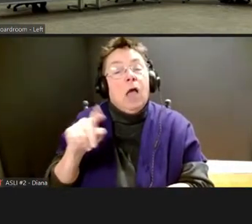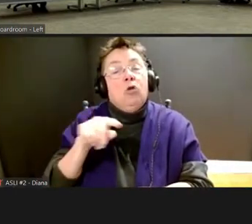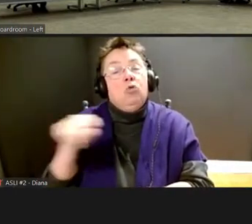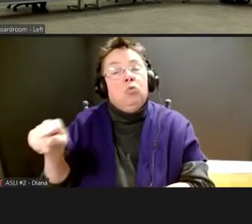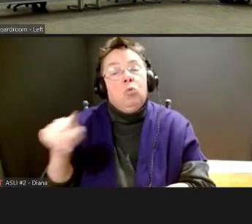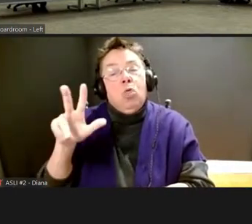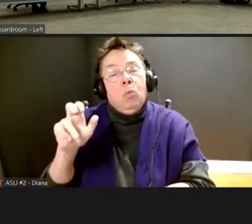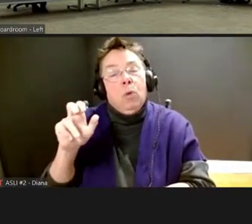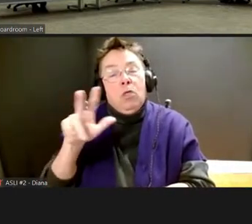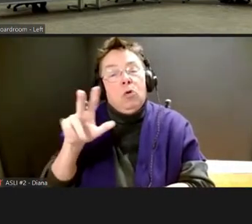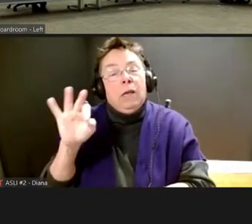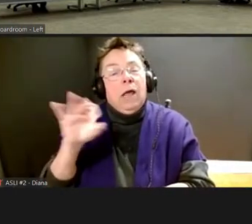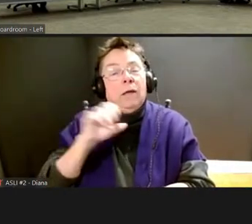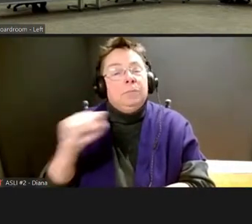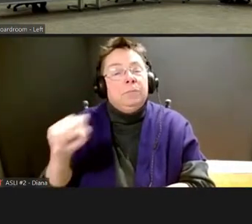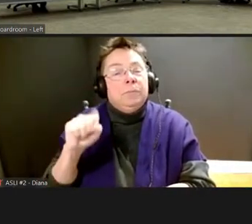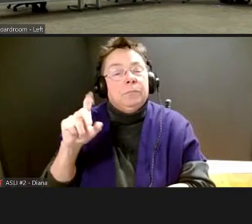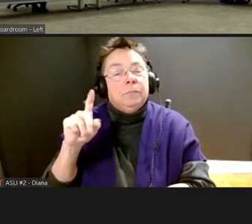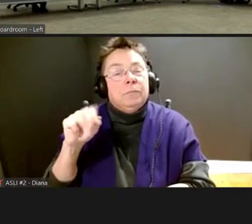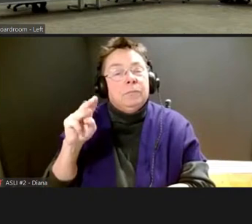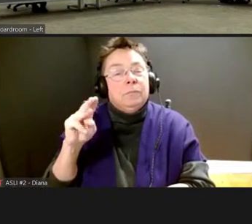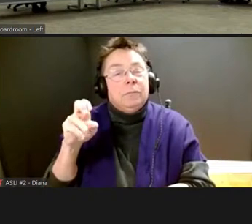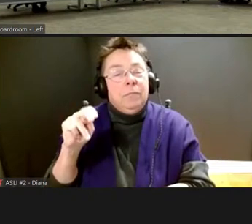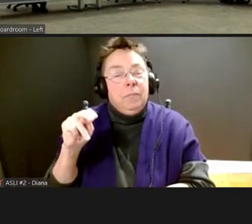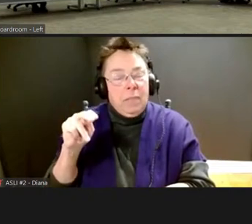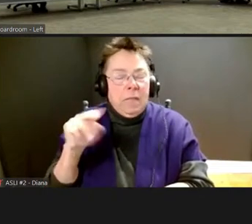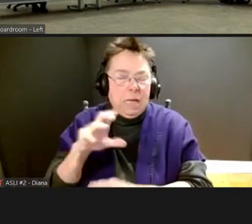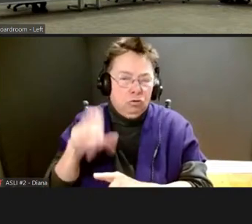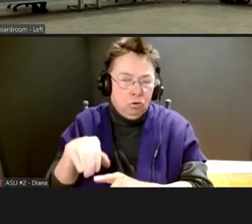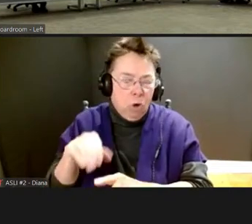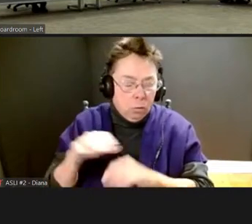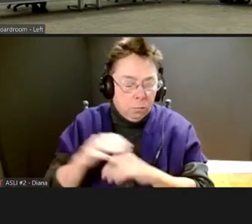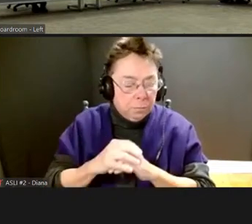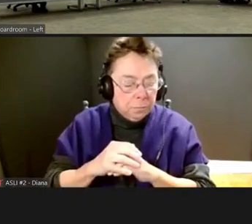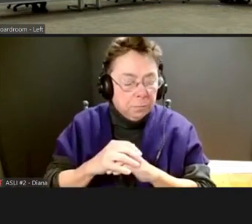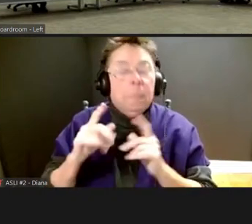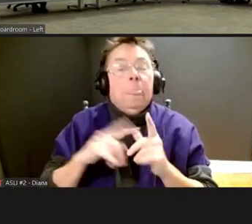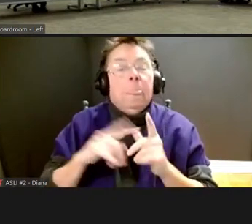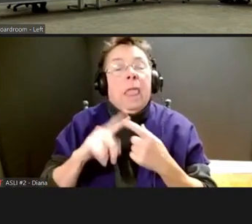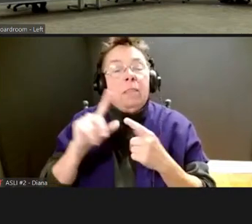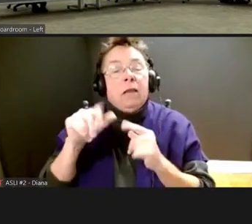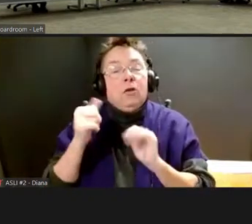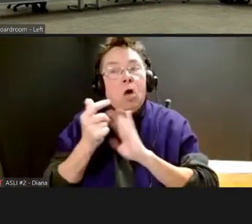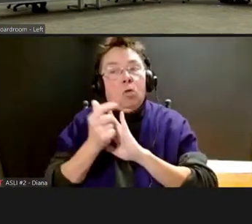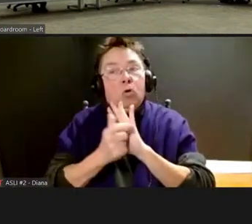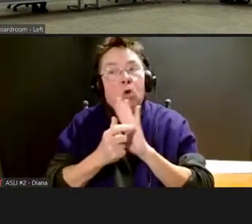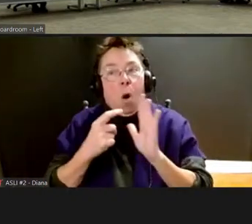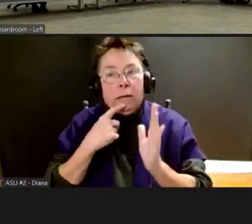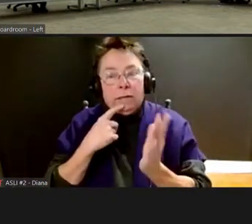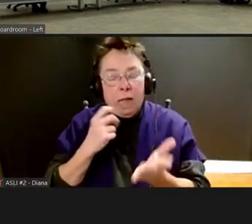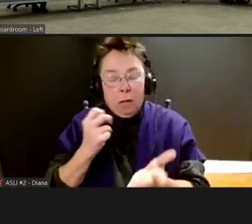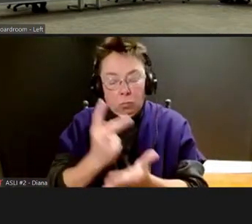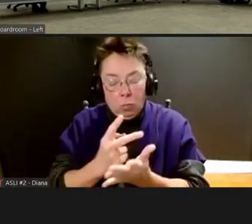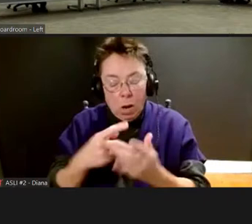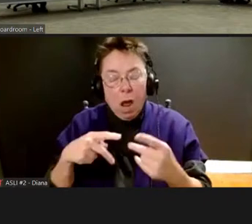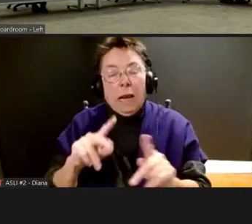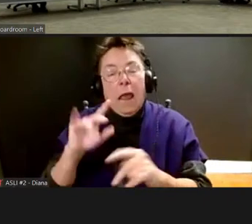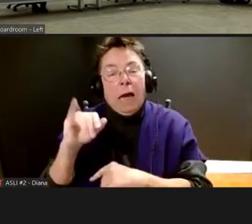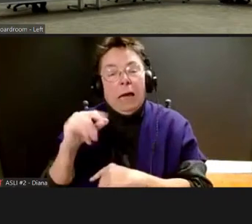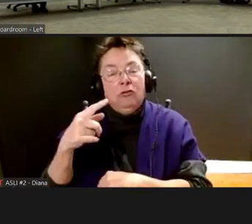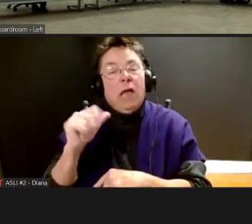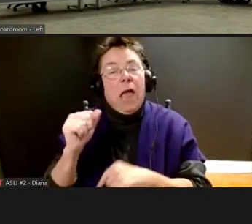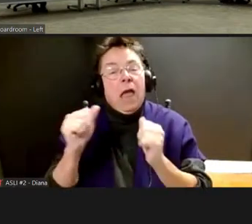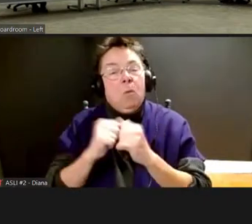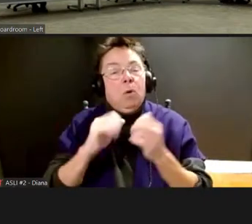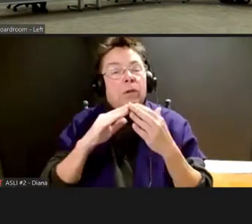301-339 South Damon Avenue, Chicago, Illinois. An ordinance authorizing an intergovernmental agreement with the